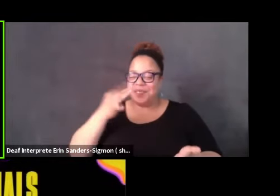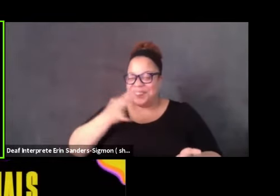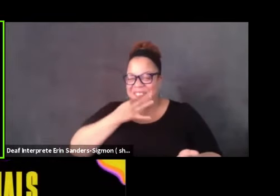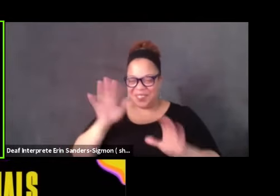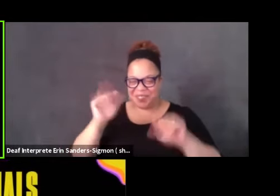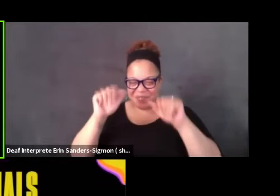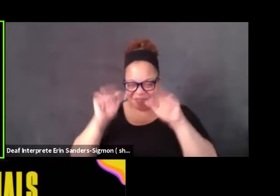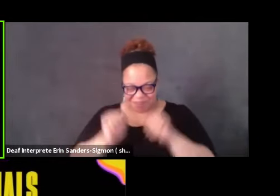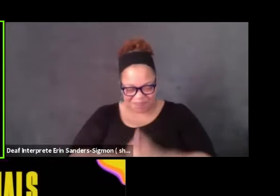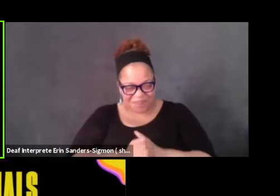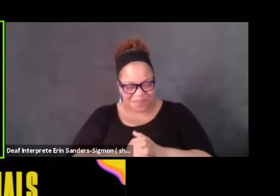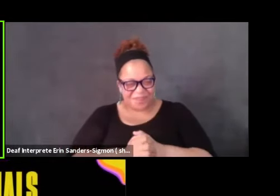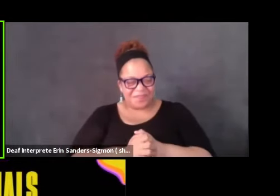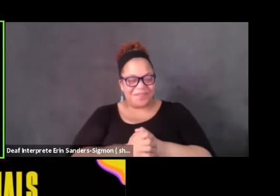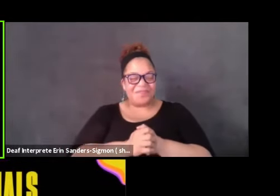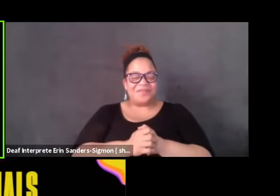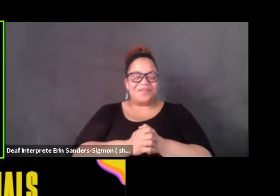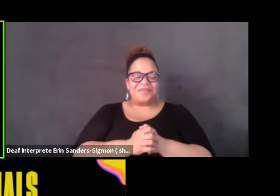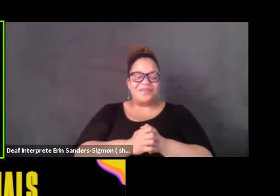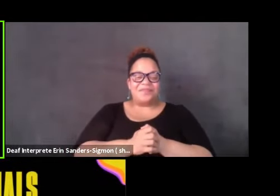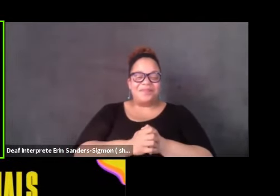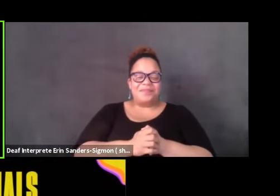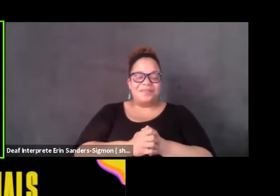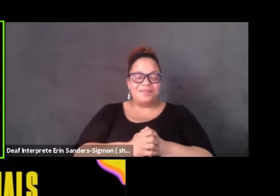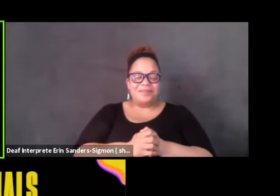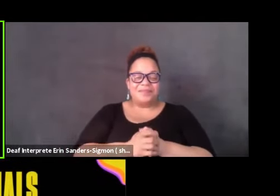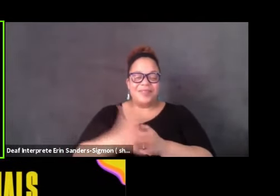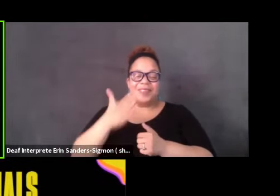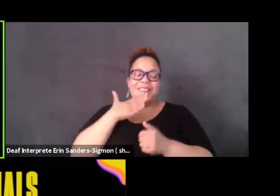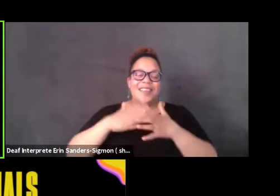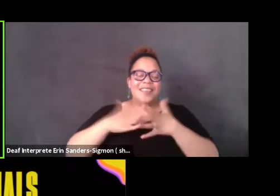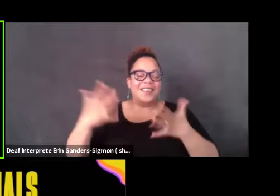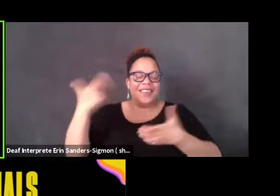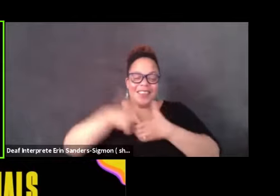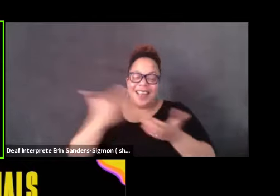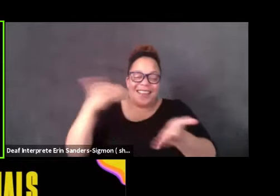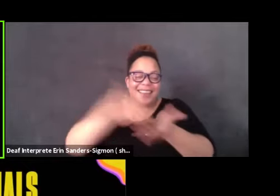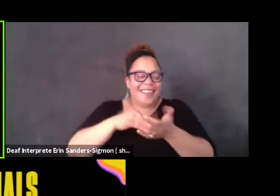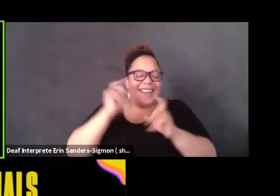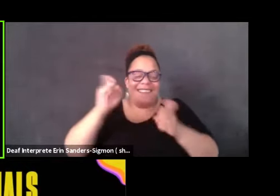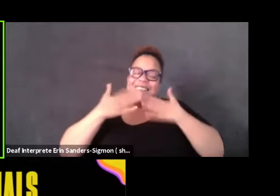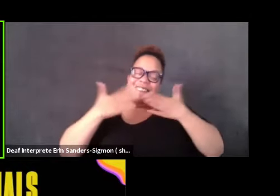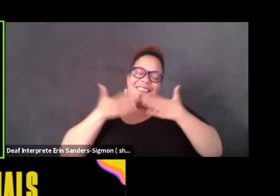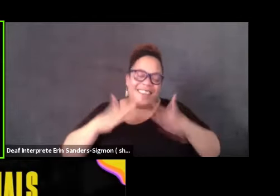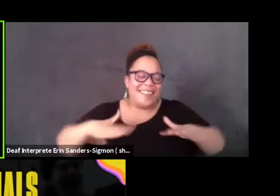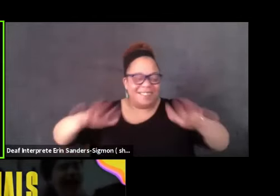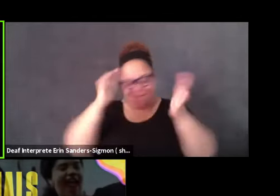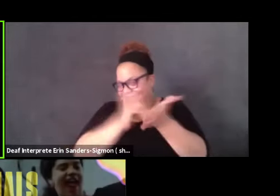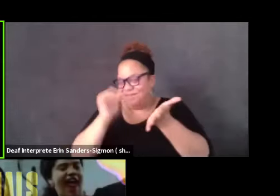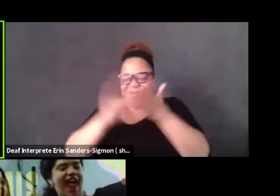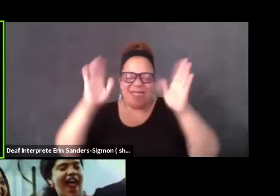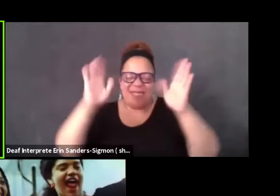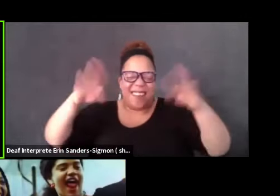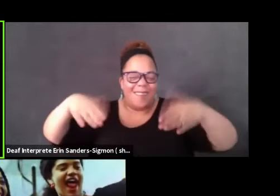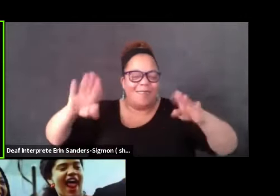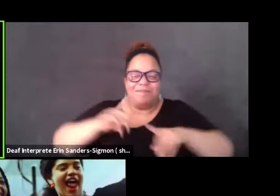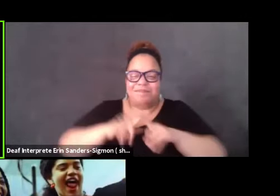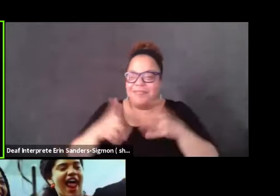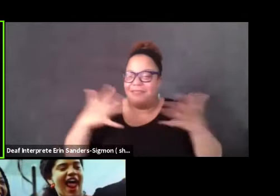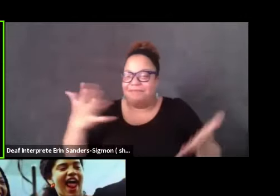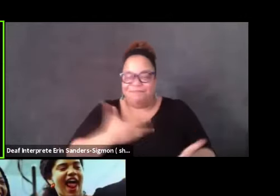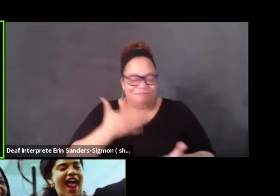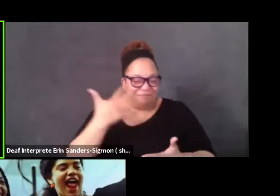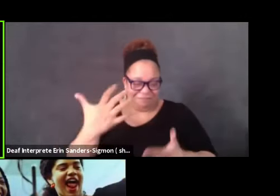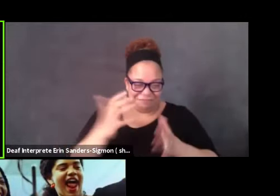y'all so much for joining us. I know I keep thanking y'all, but I have to let y'all know how grateful that we damn are that we're able to gather